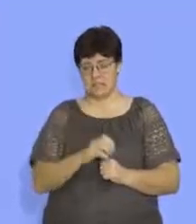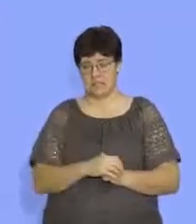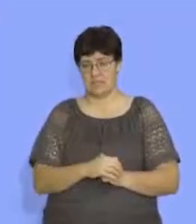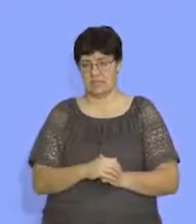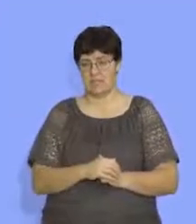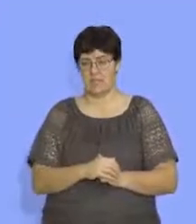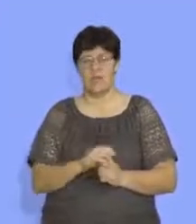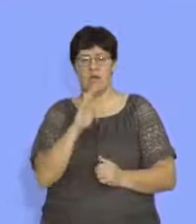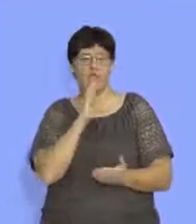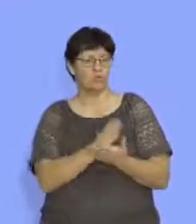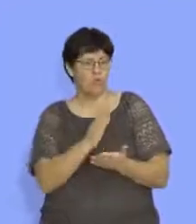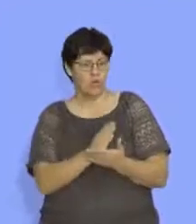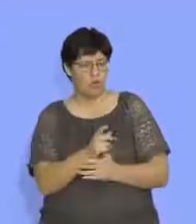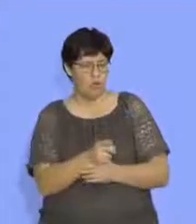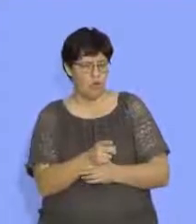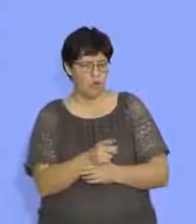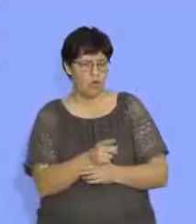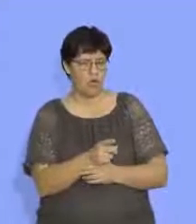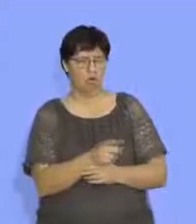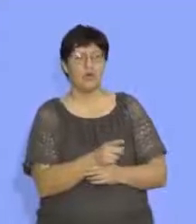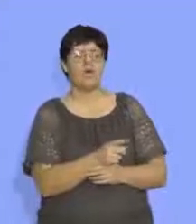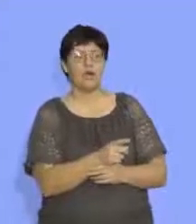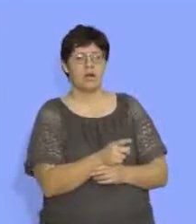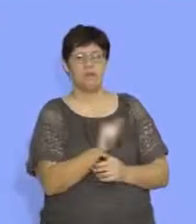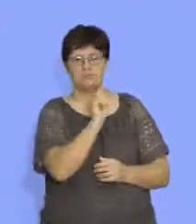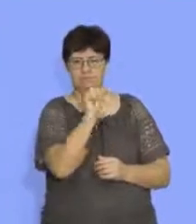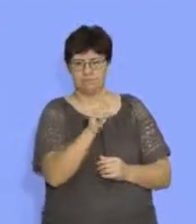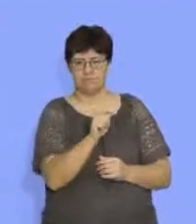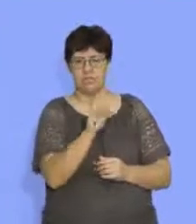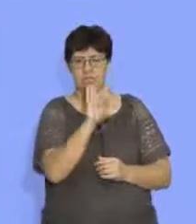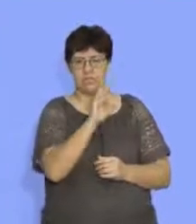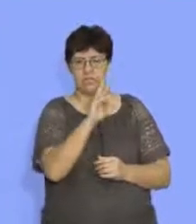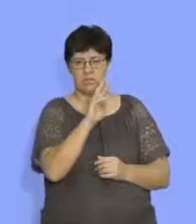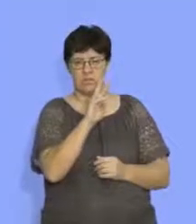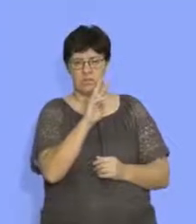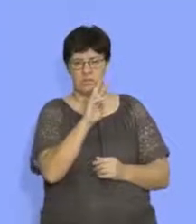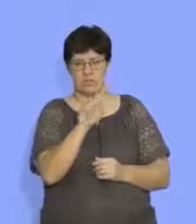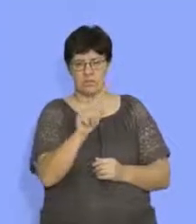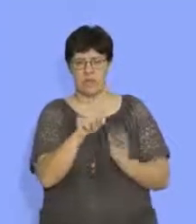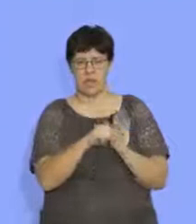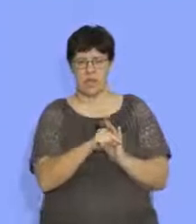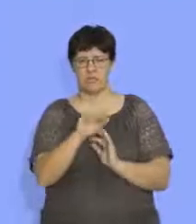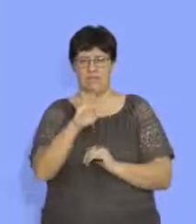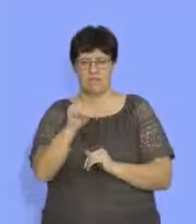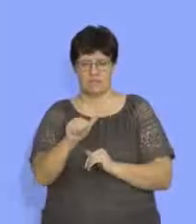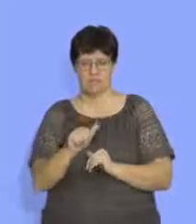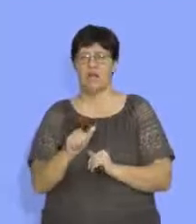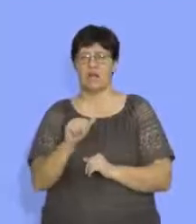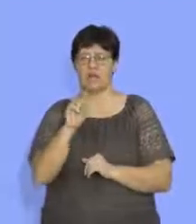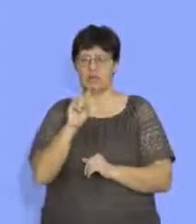270. But just for us to be sure on what we are doing, I will just press it quickly for you.